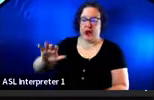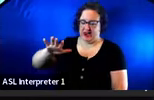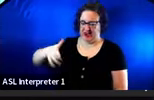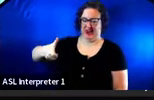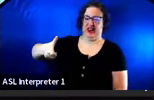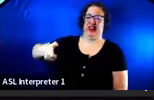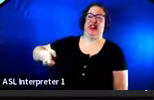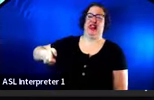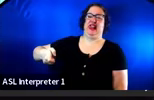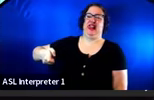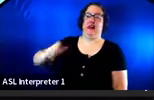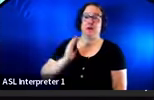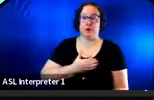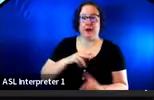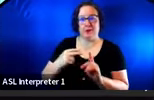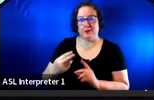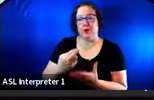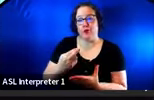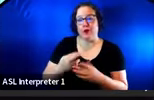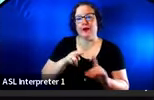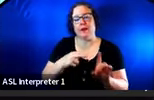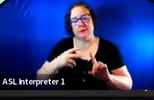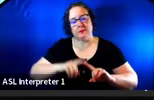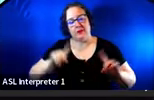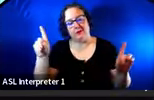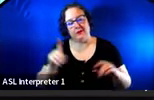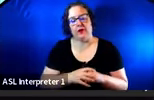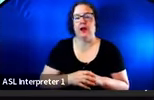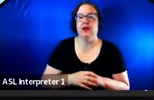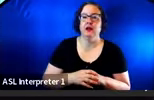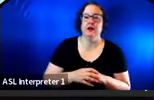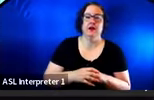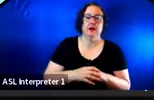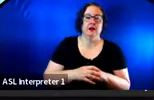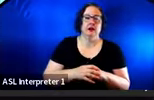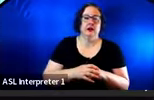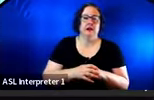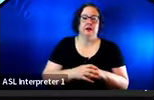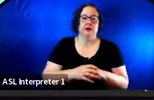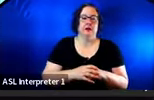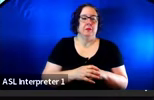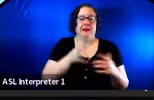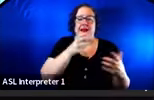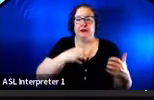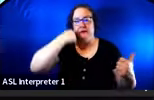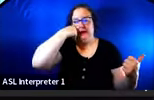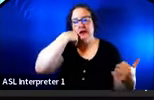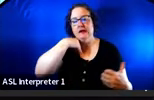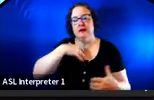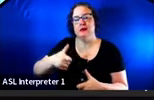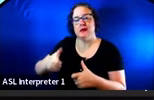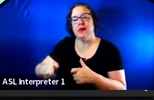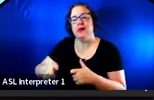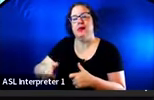our perspective, at least, the rehab perspective might be a little different. I don't ever want someone to sweat over, you know, like two button